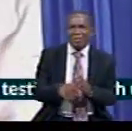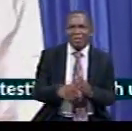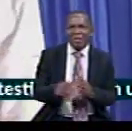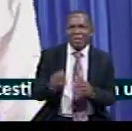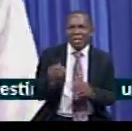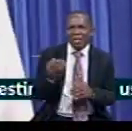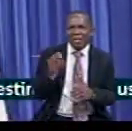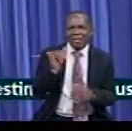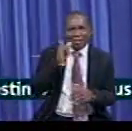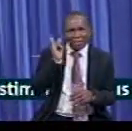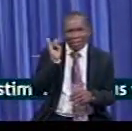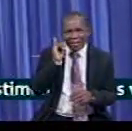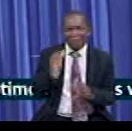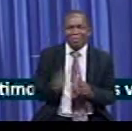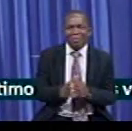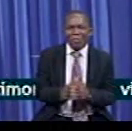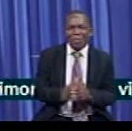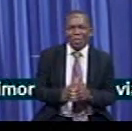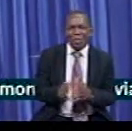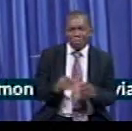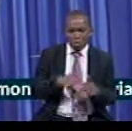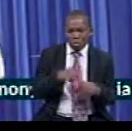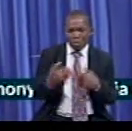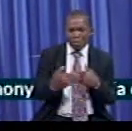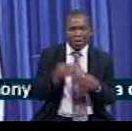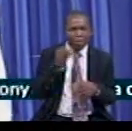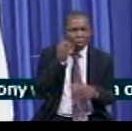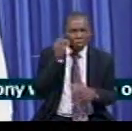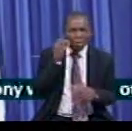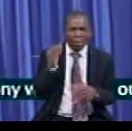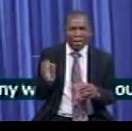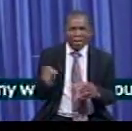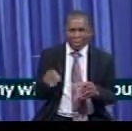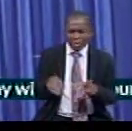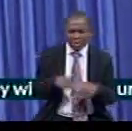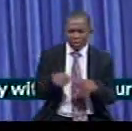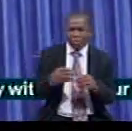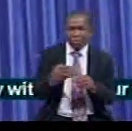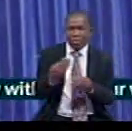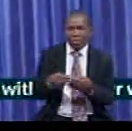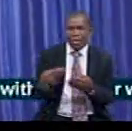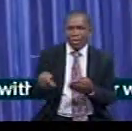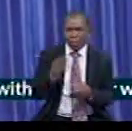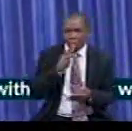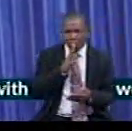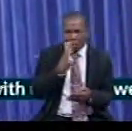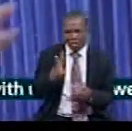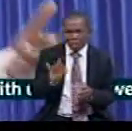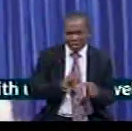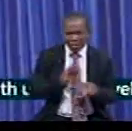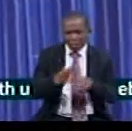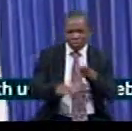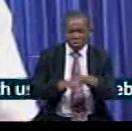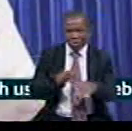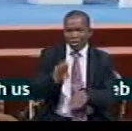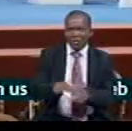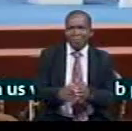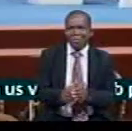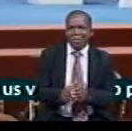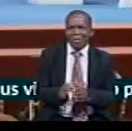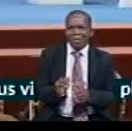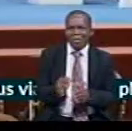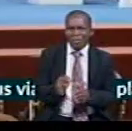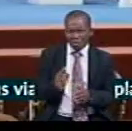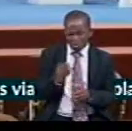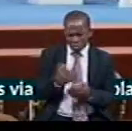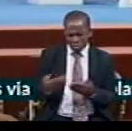yesterday, we went home. I said, well, let me go and buy water. So as I'm walking, and then something tell me, can't you run and see